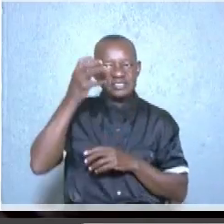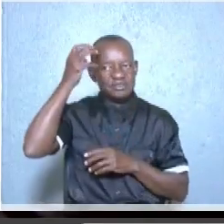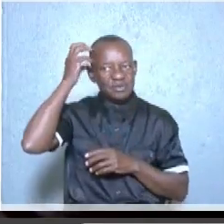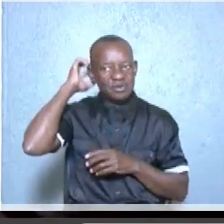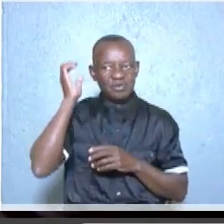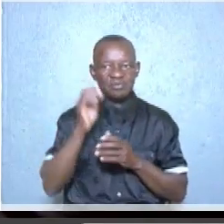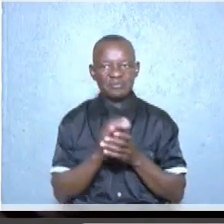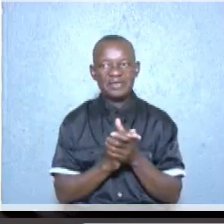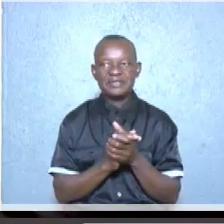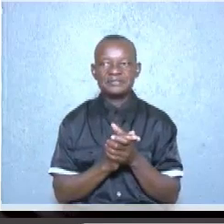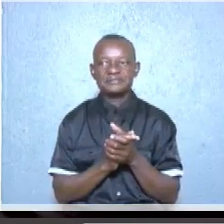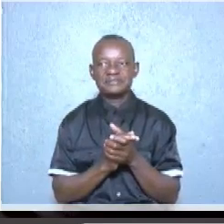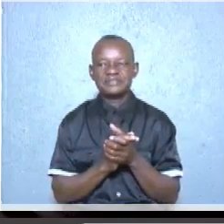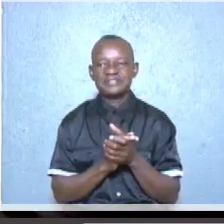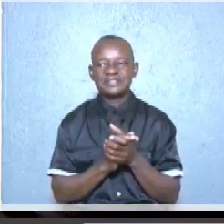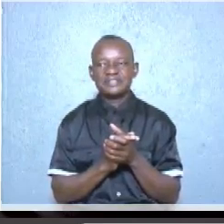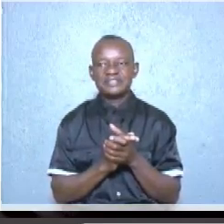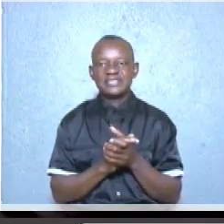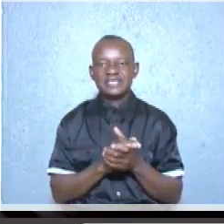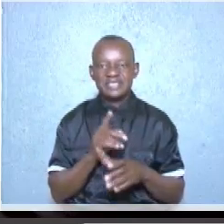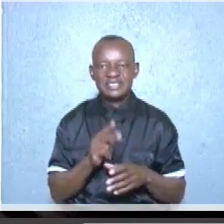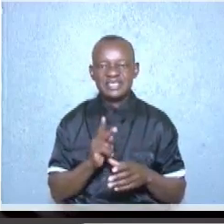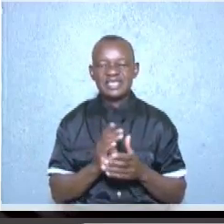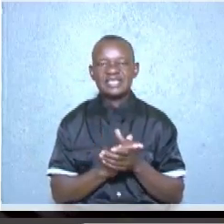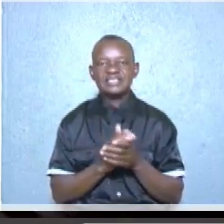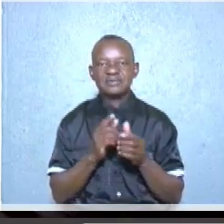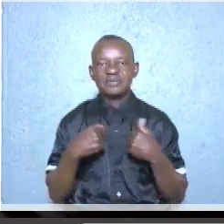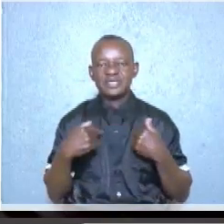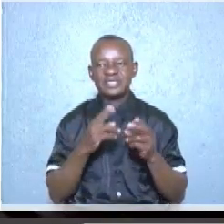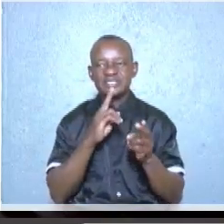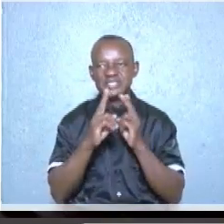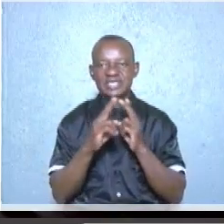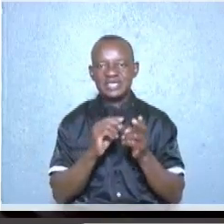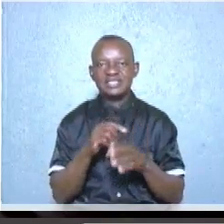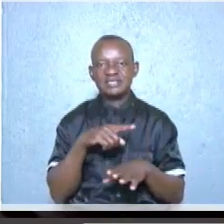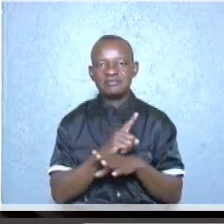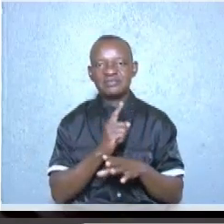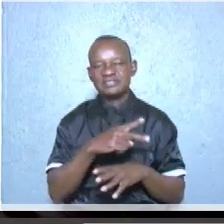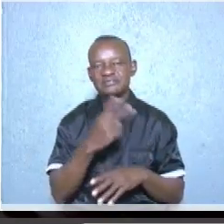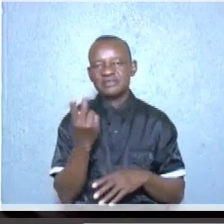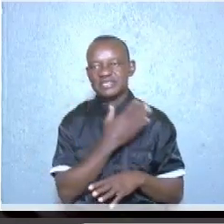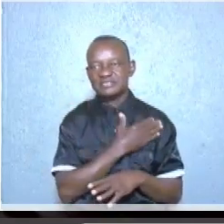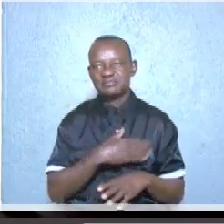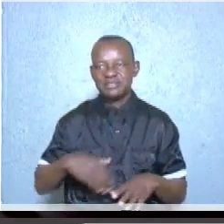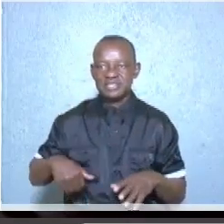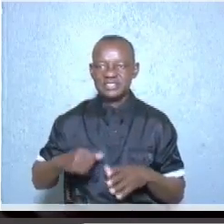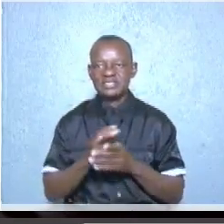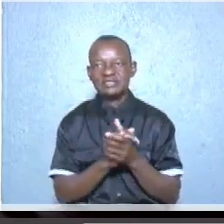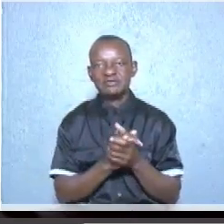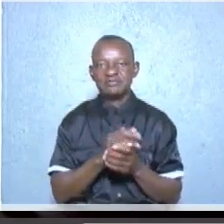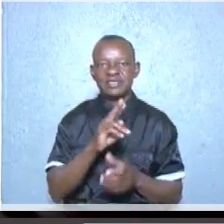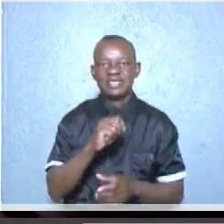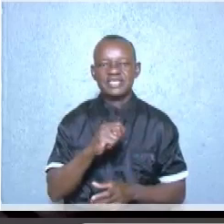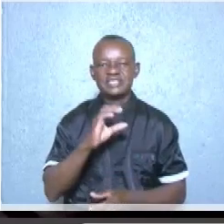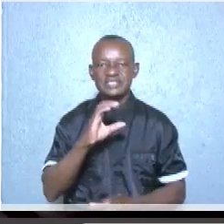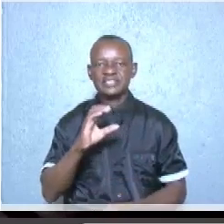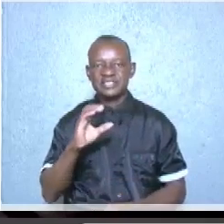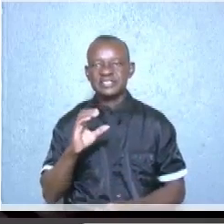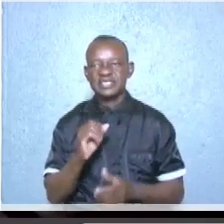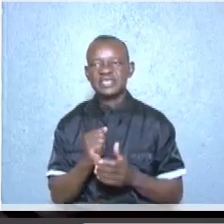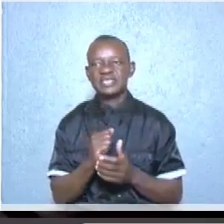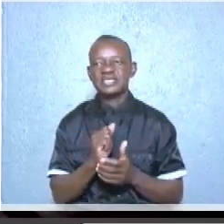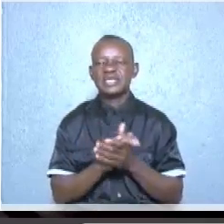and NCCI's first Vice President between 2020 and 2025, of course, chatting with us this morning